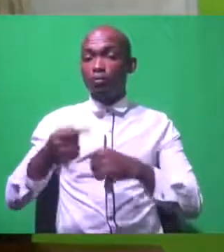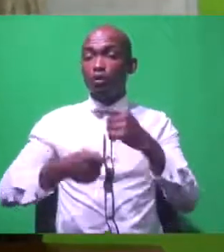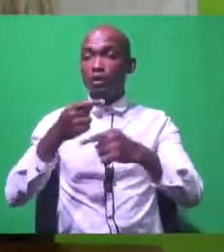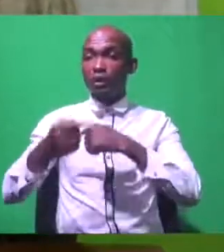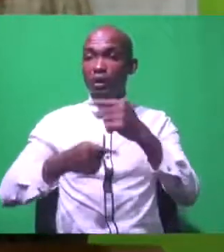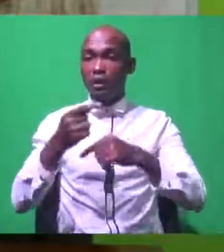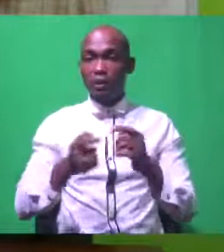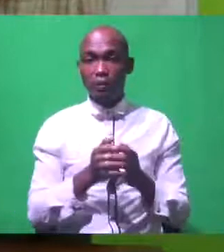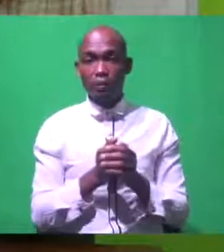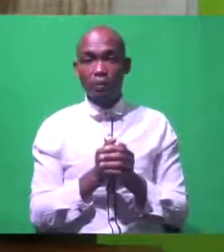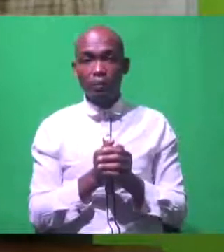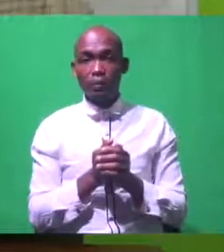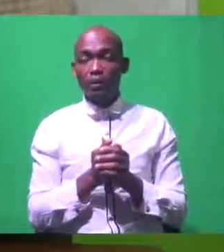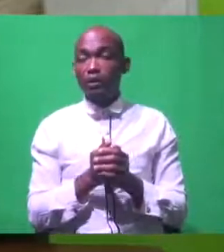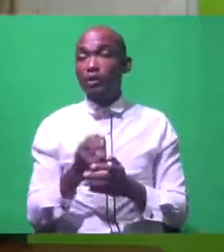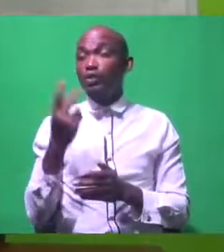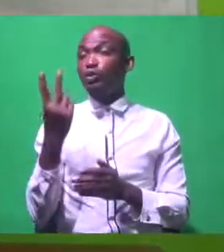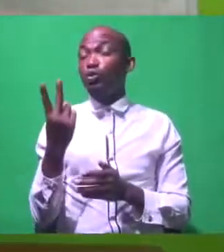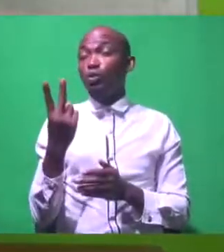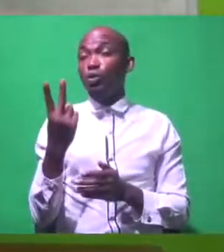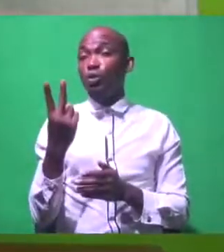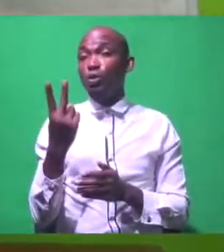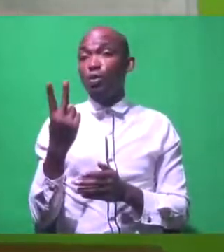It was too theoretical.